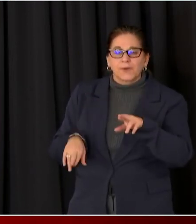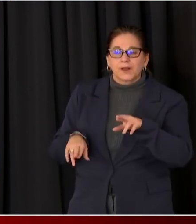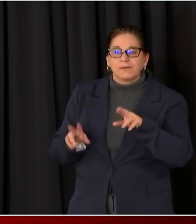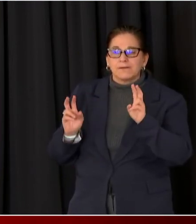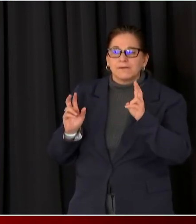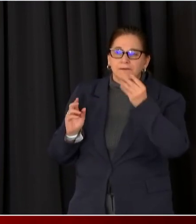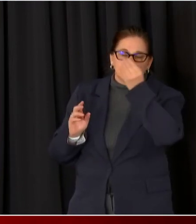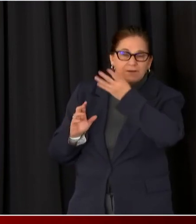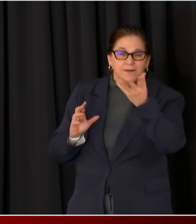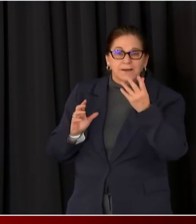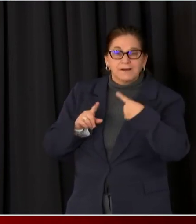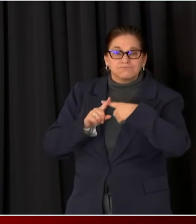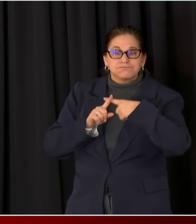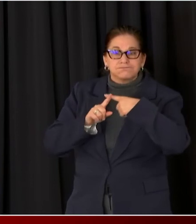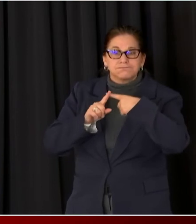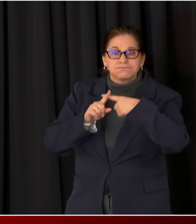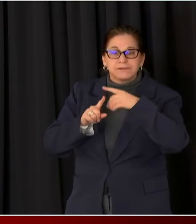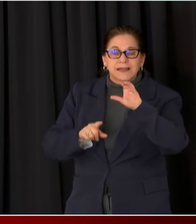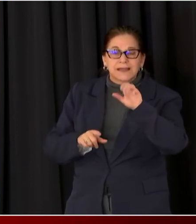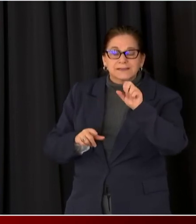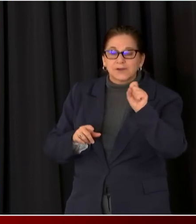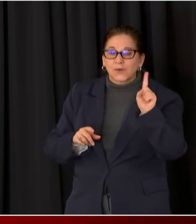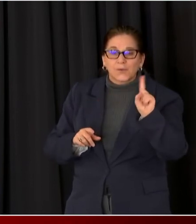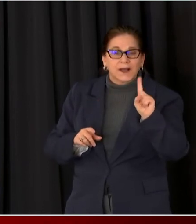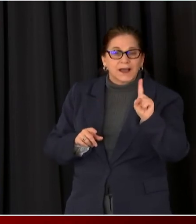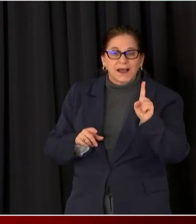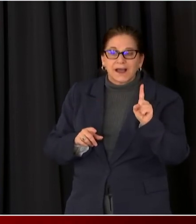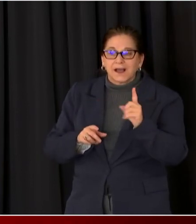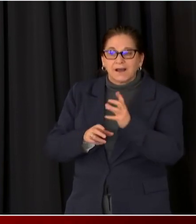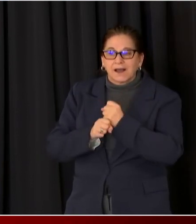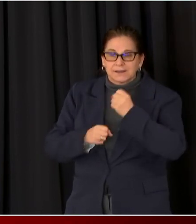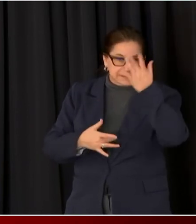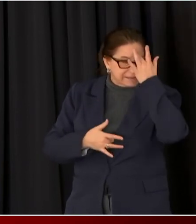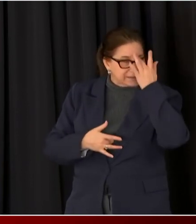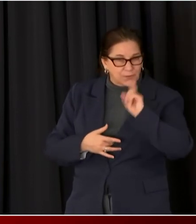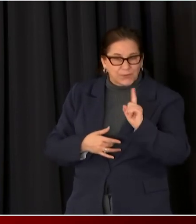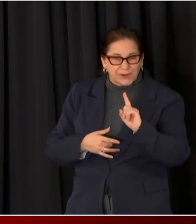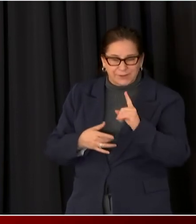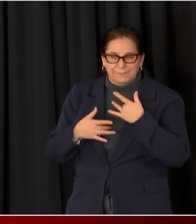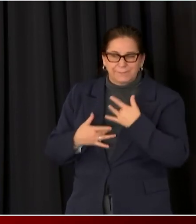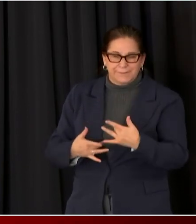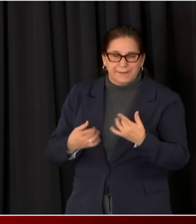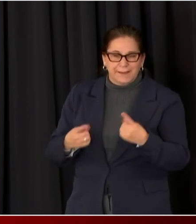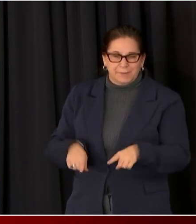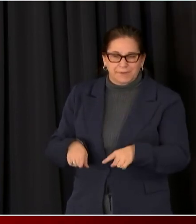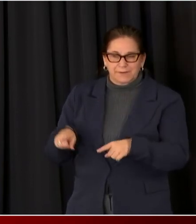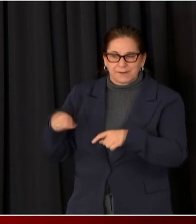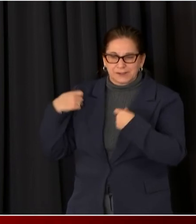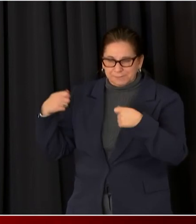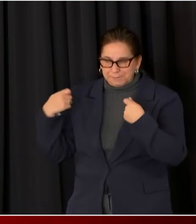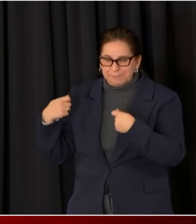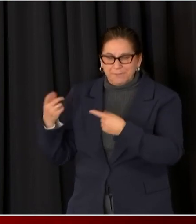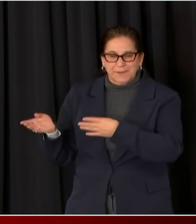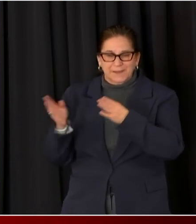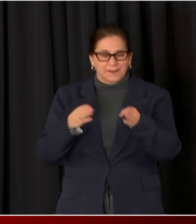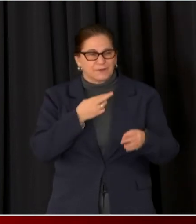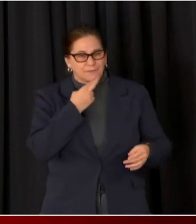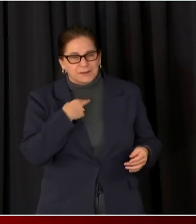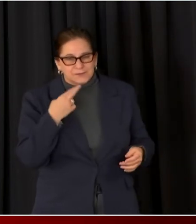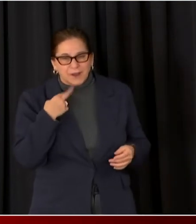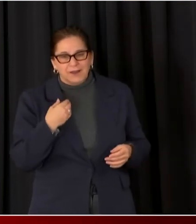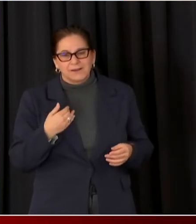you all should focus on, reported. And that data, while it can be a rich data set, does have some limitations. And when it does, then we